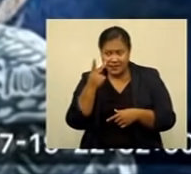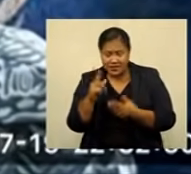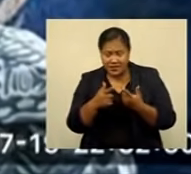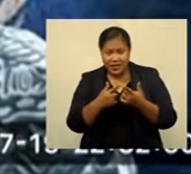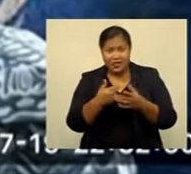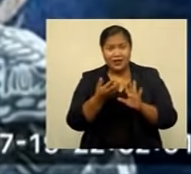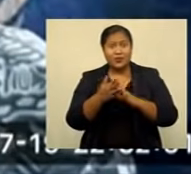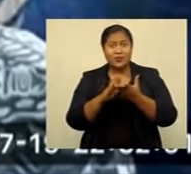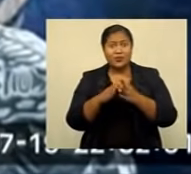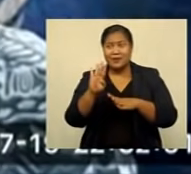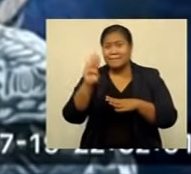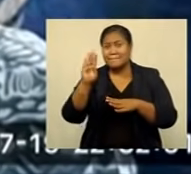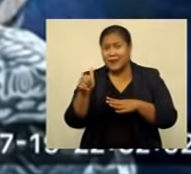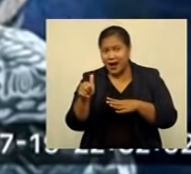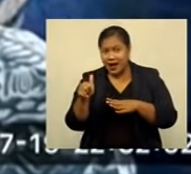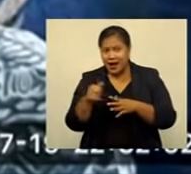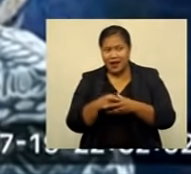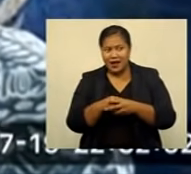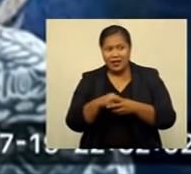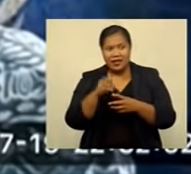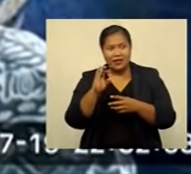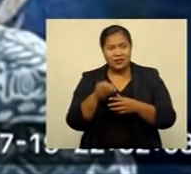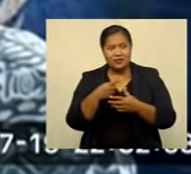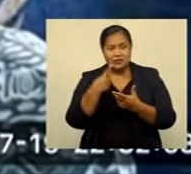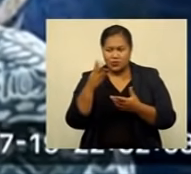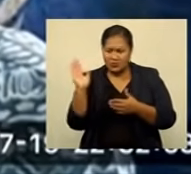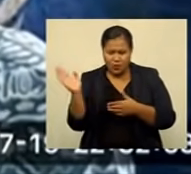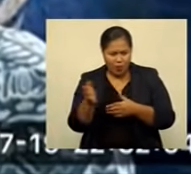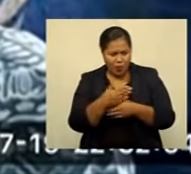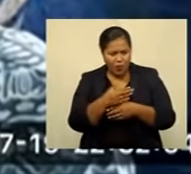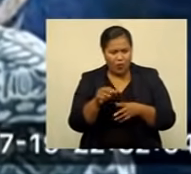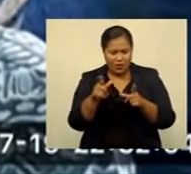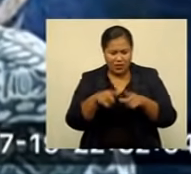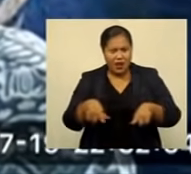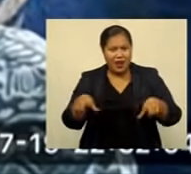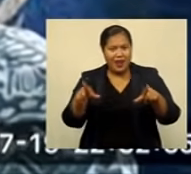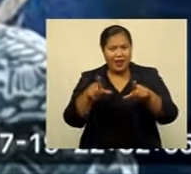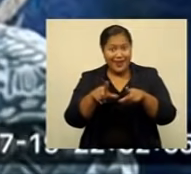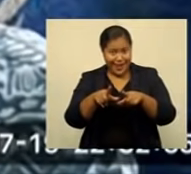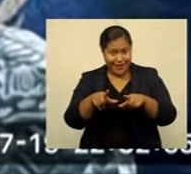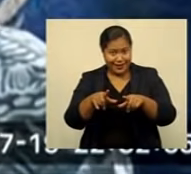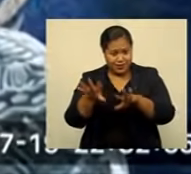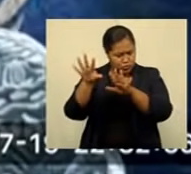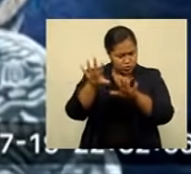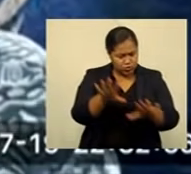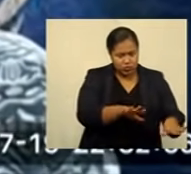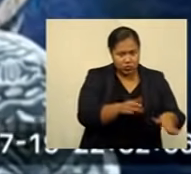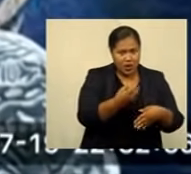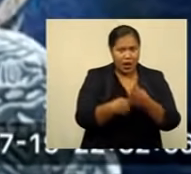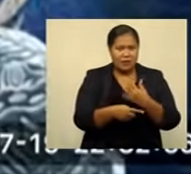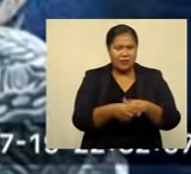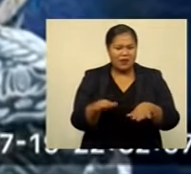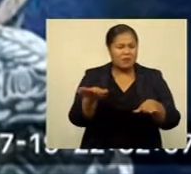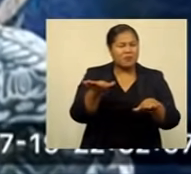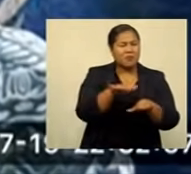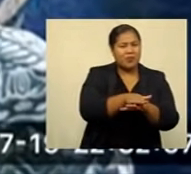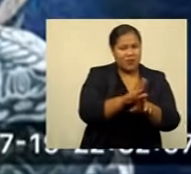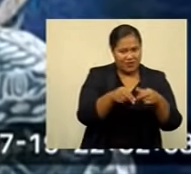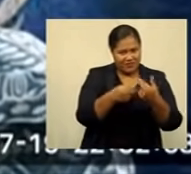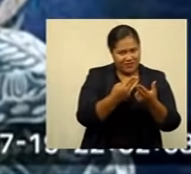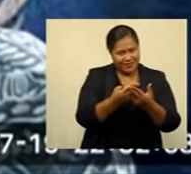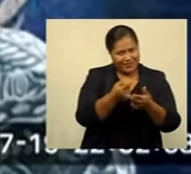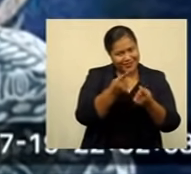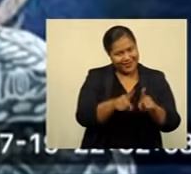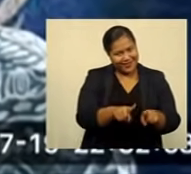community near Bar that had to move in its entirety after a landslide buried a family of 5 during a